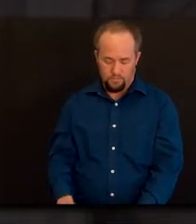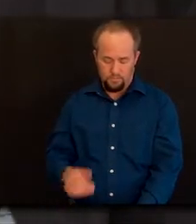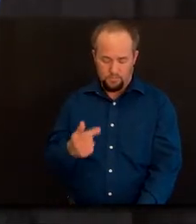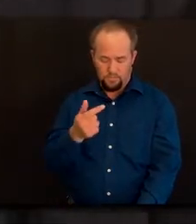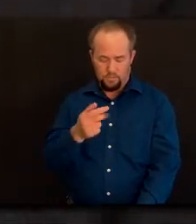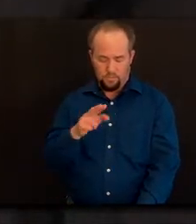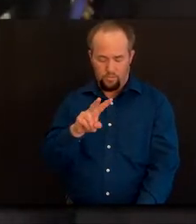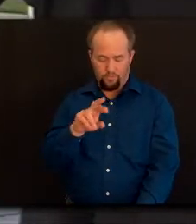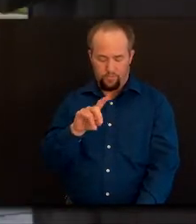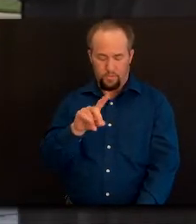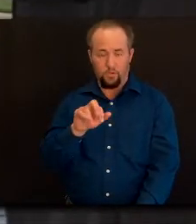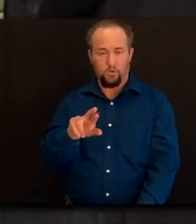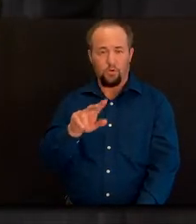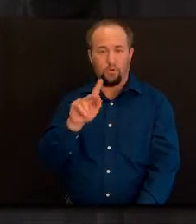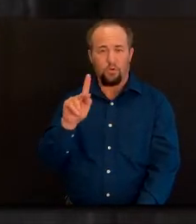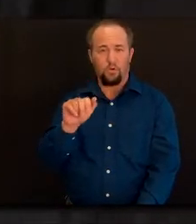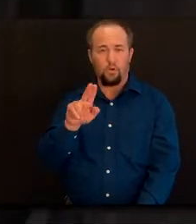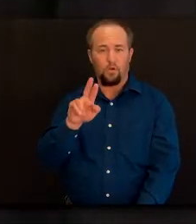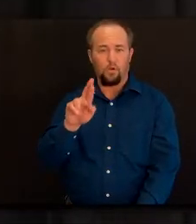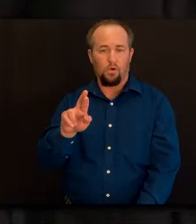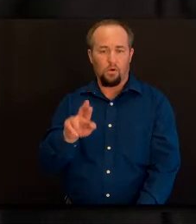Gurvinder Kaur.